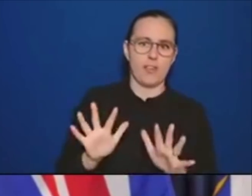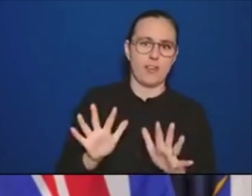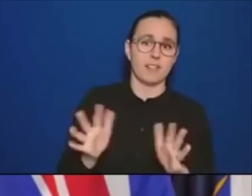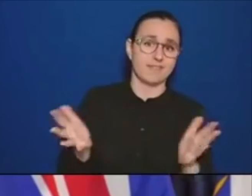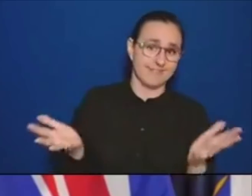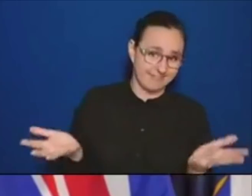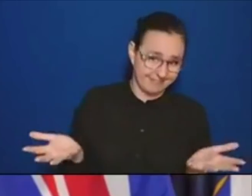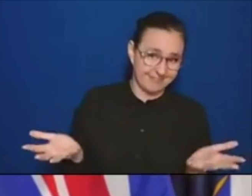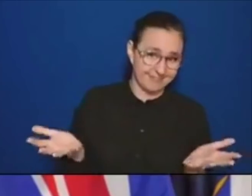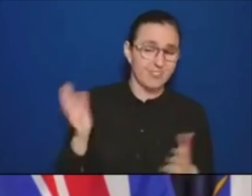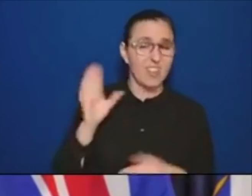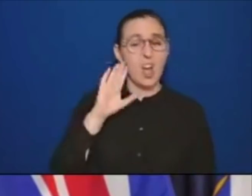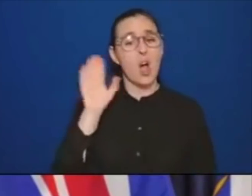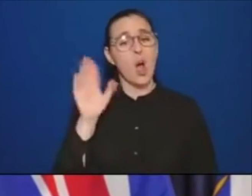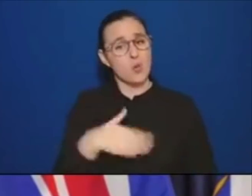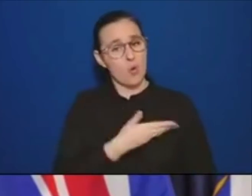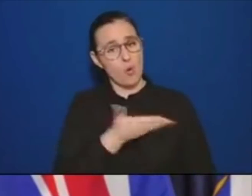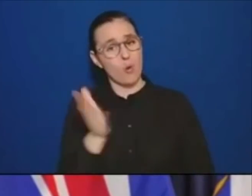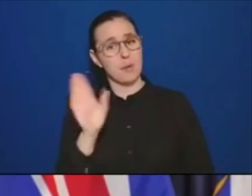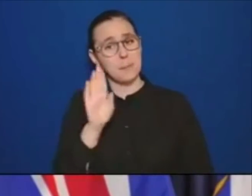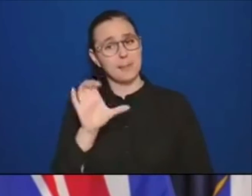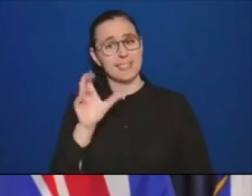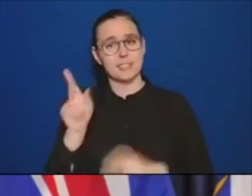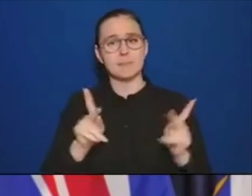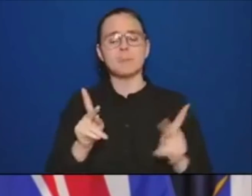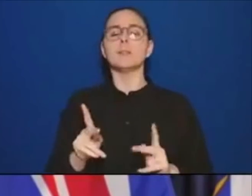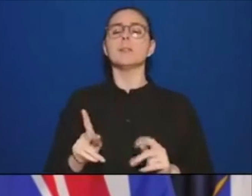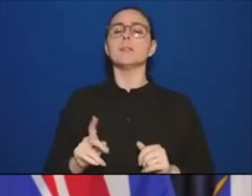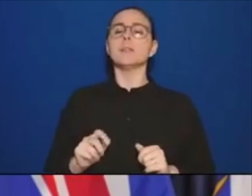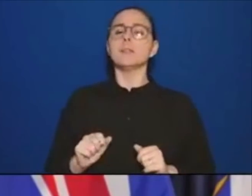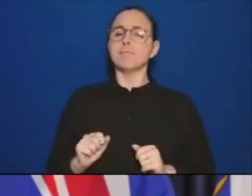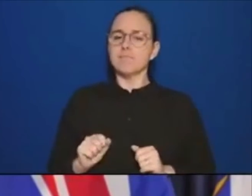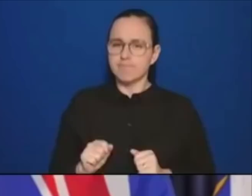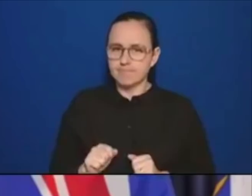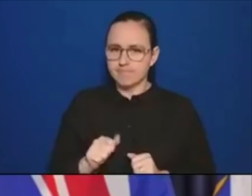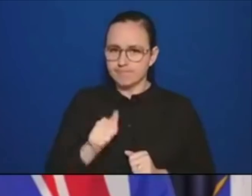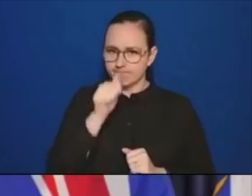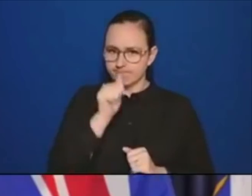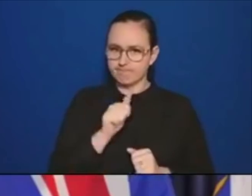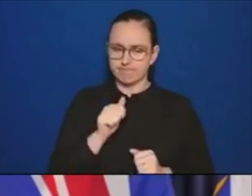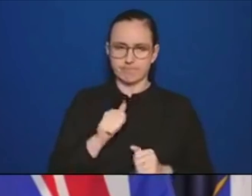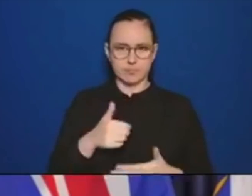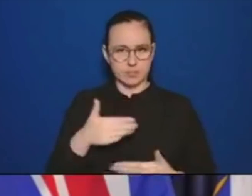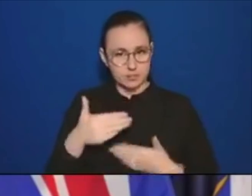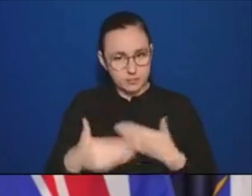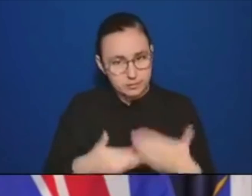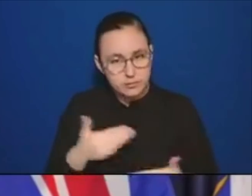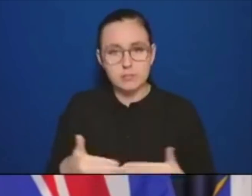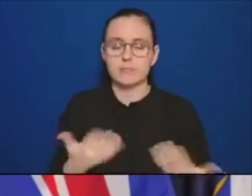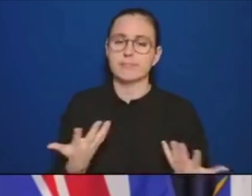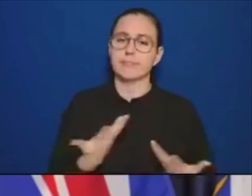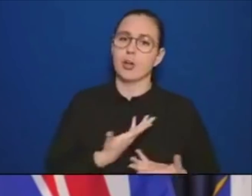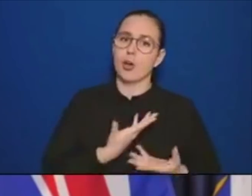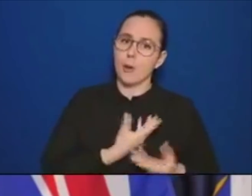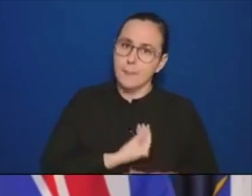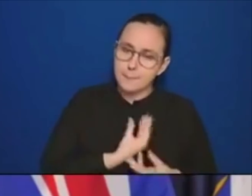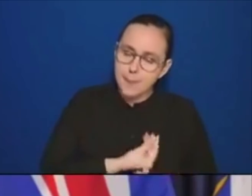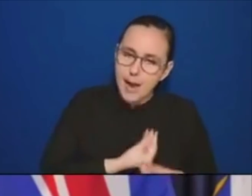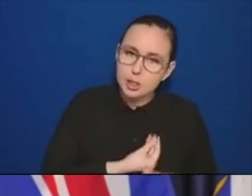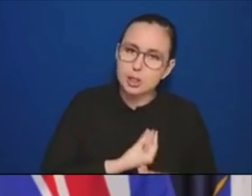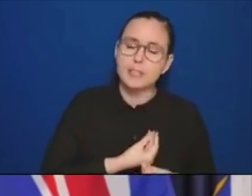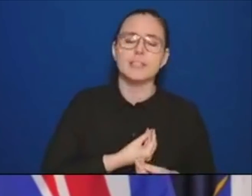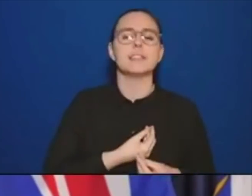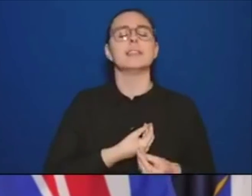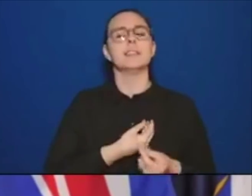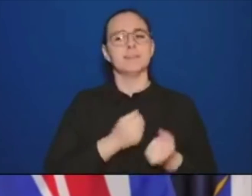challenges by being calm, compassionate, generous, kind, reasoned, and resilient.